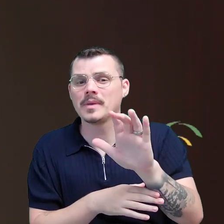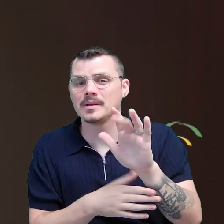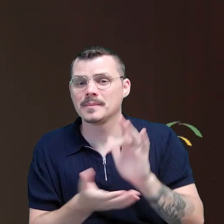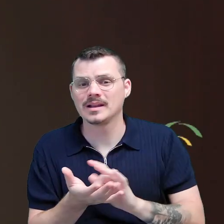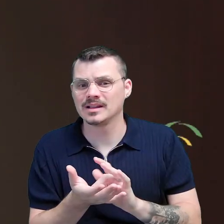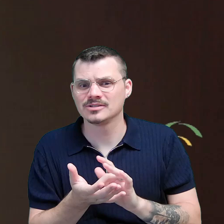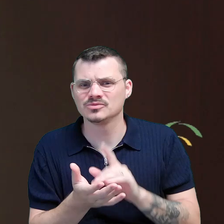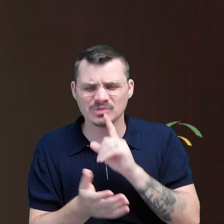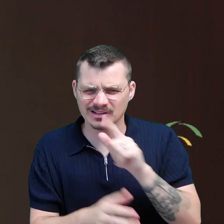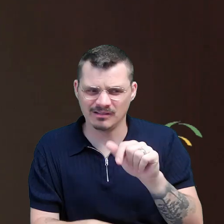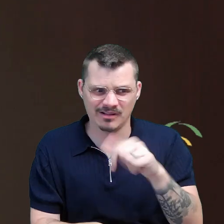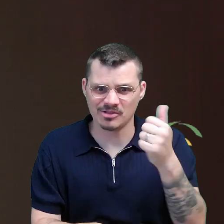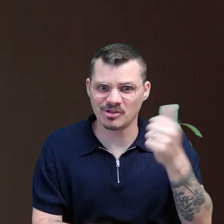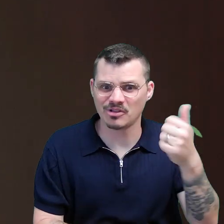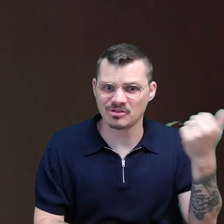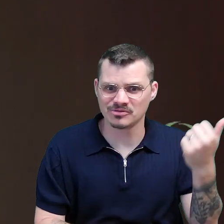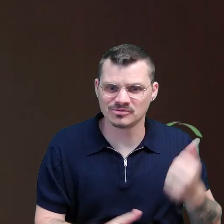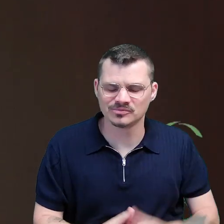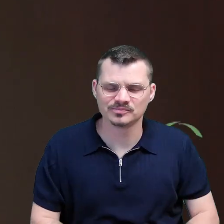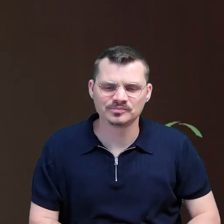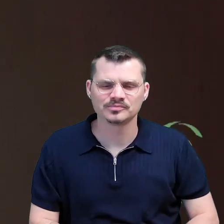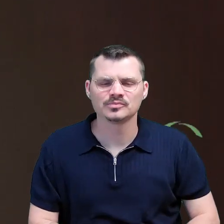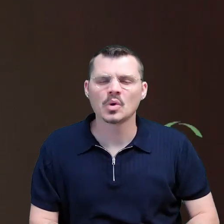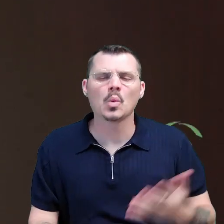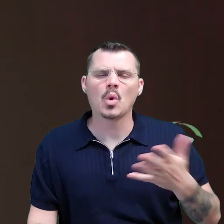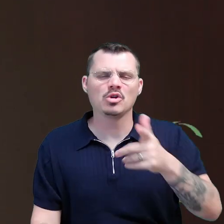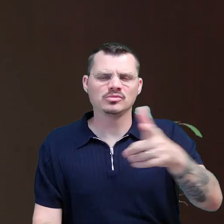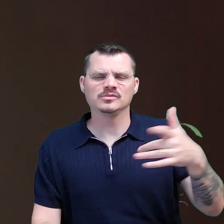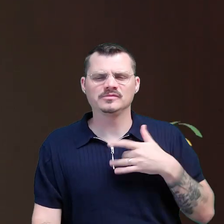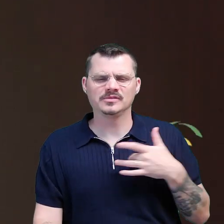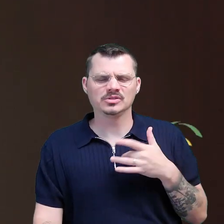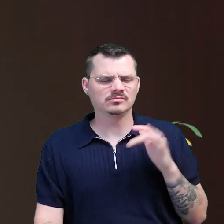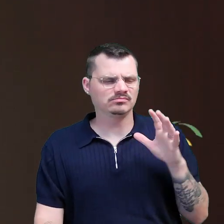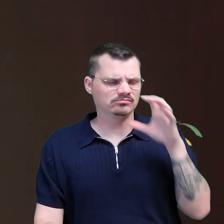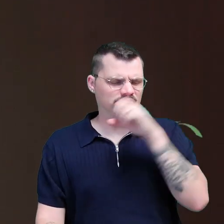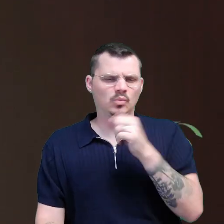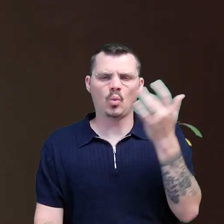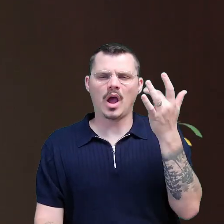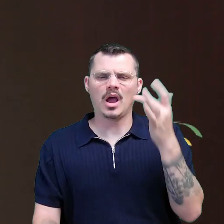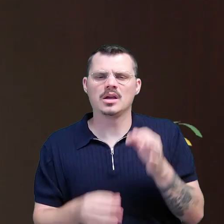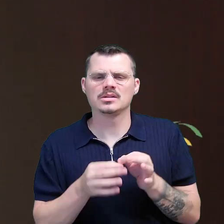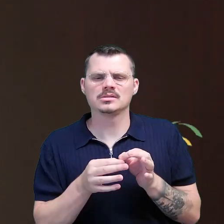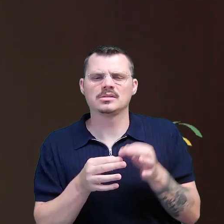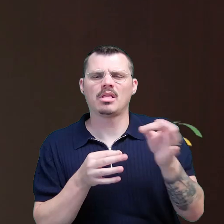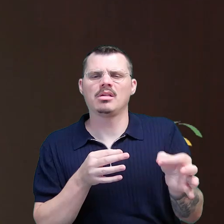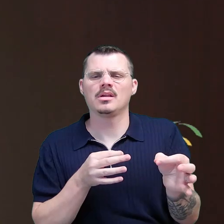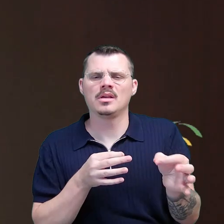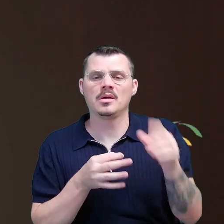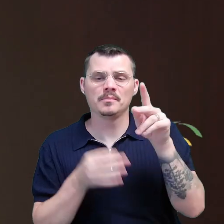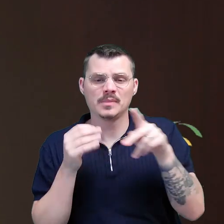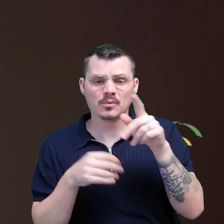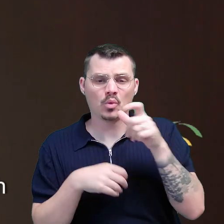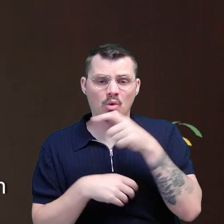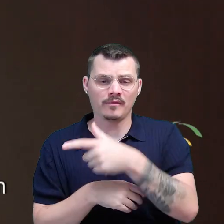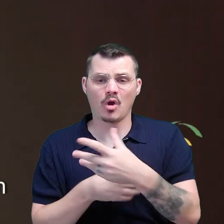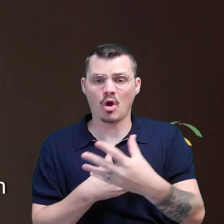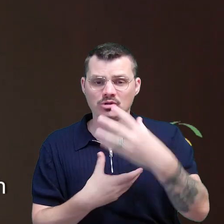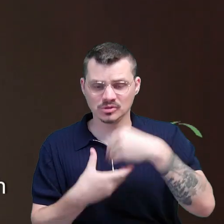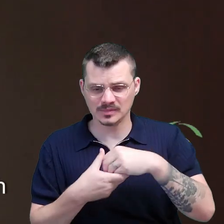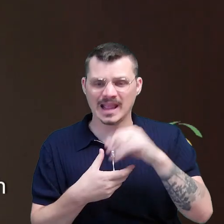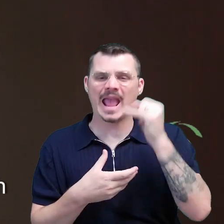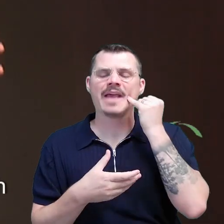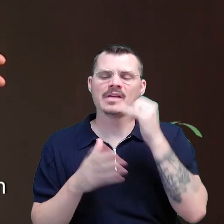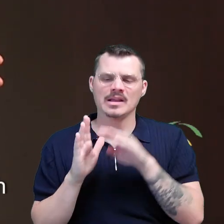stuff. What do you suppose was the delay for people with autism if they